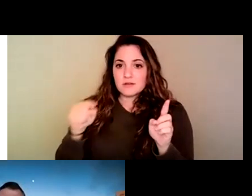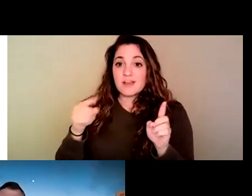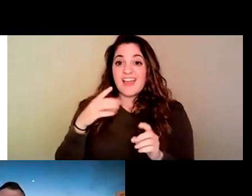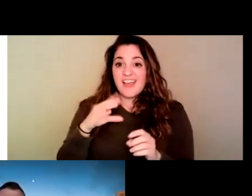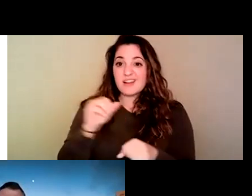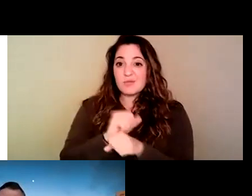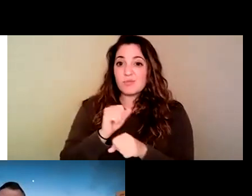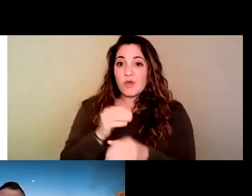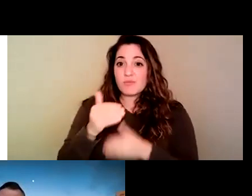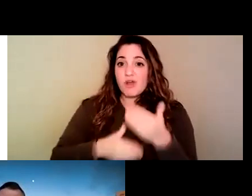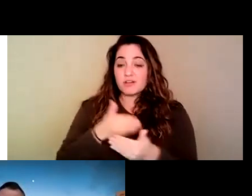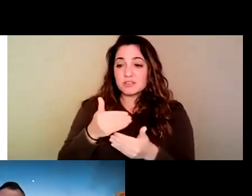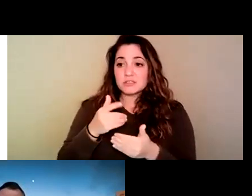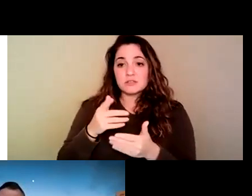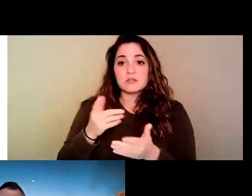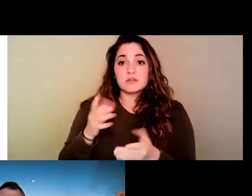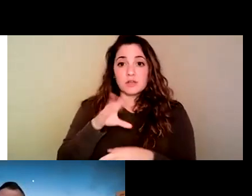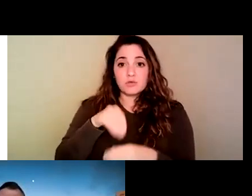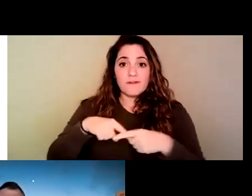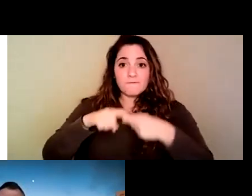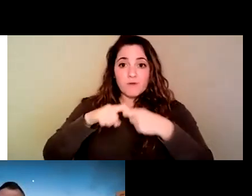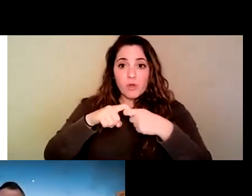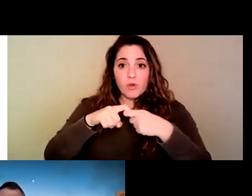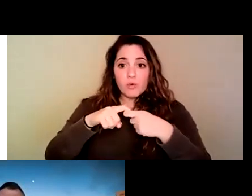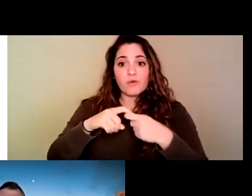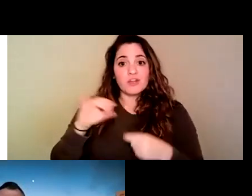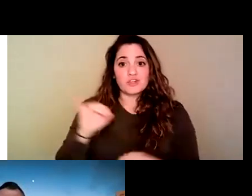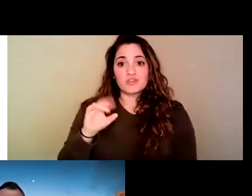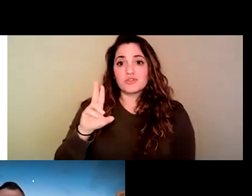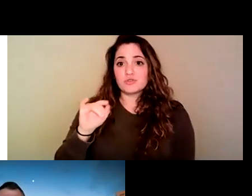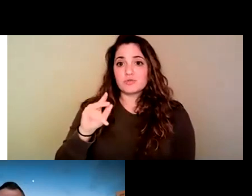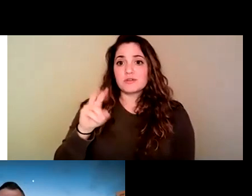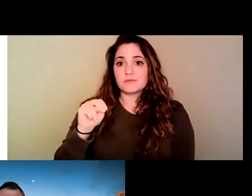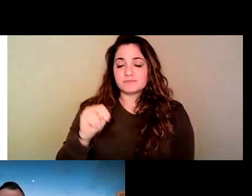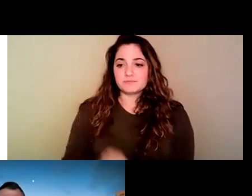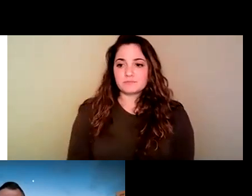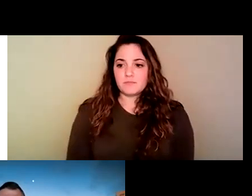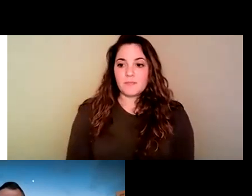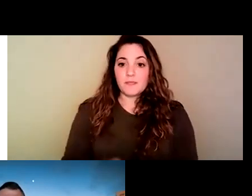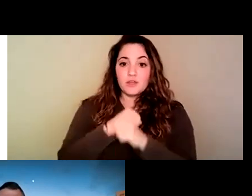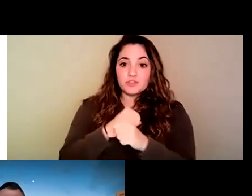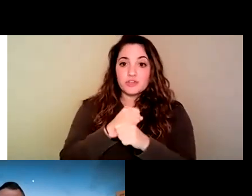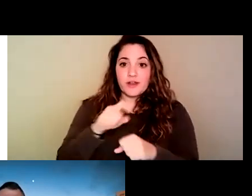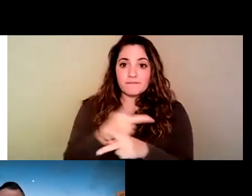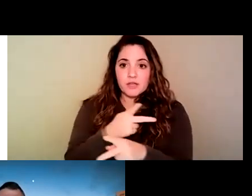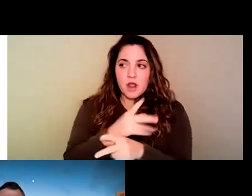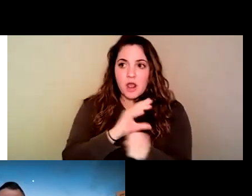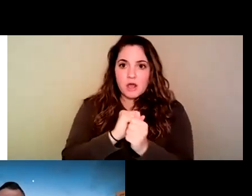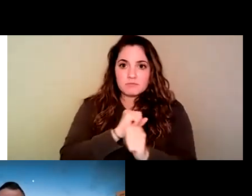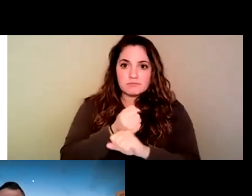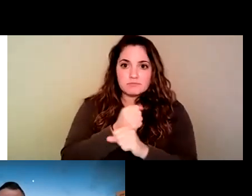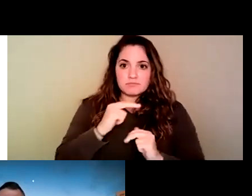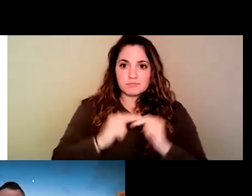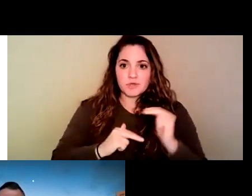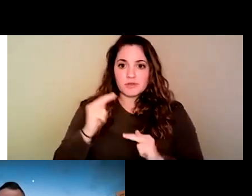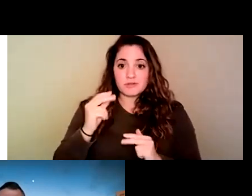processes, including furlough, insurance, unions. And security had to figure a way to secure the buildings when we don't have